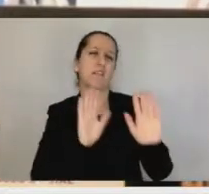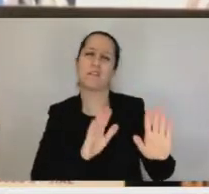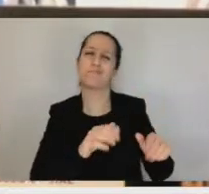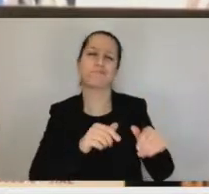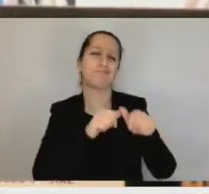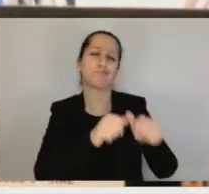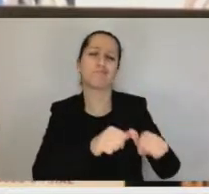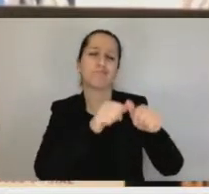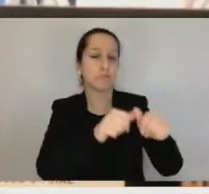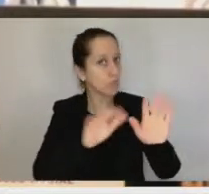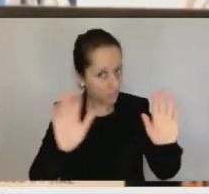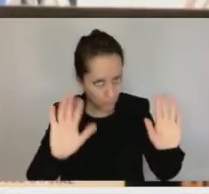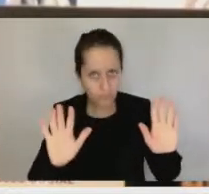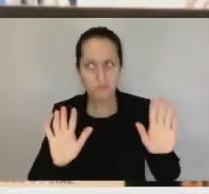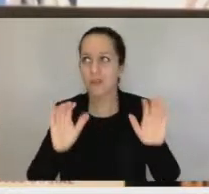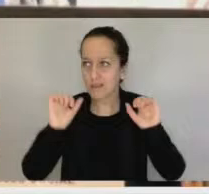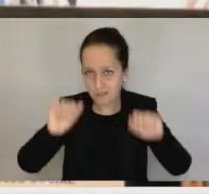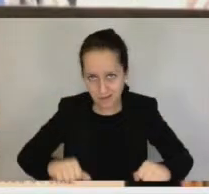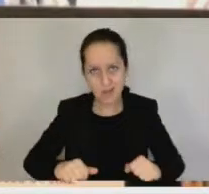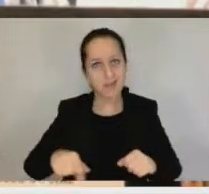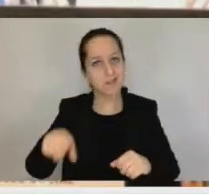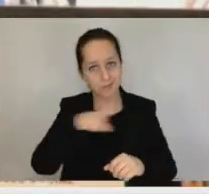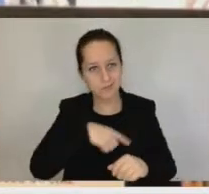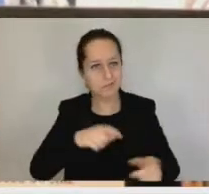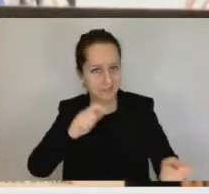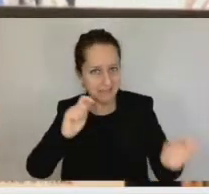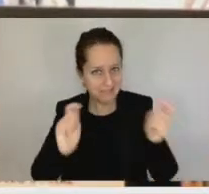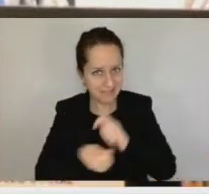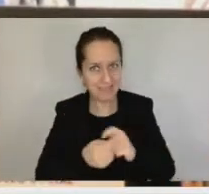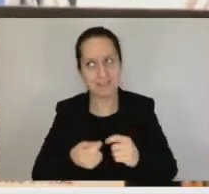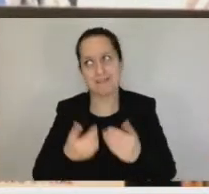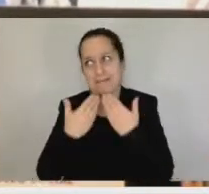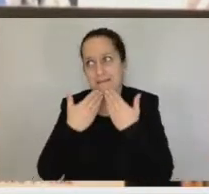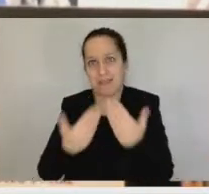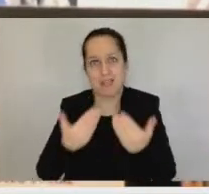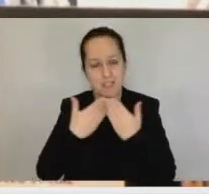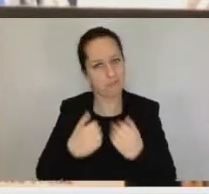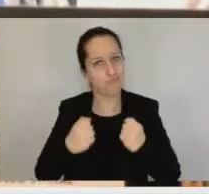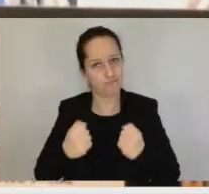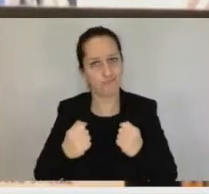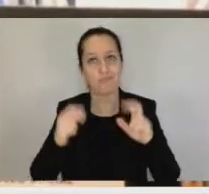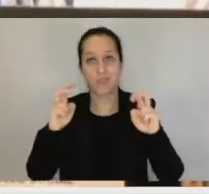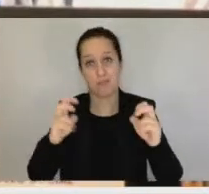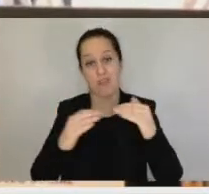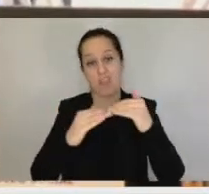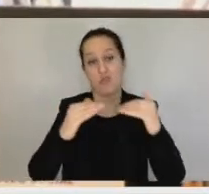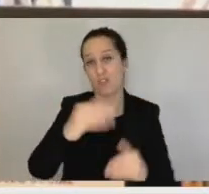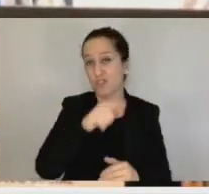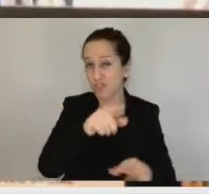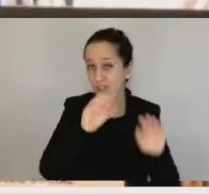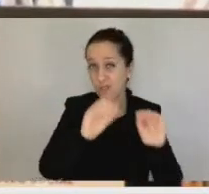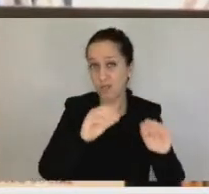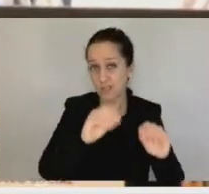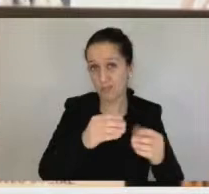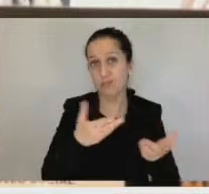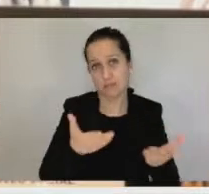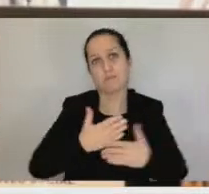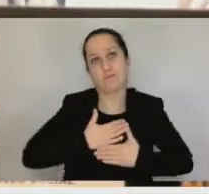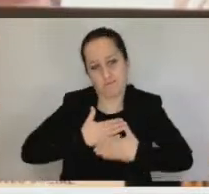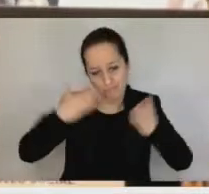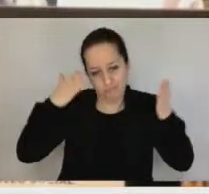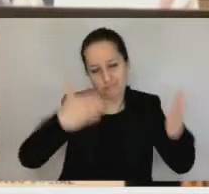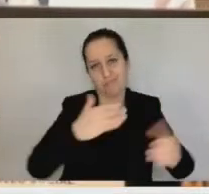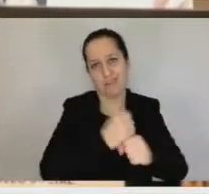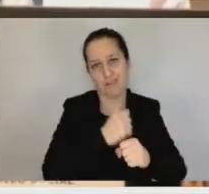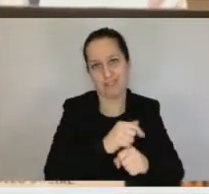insurmountable, but they're really not insurmountable. So anyhow, thank you for the invitation, and I am referring to inequality in the field of